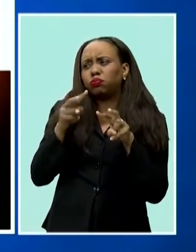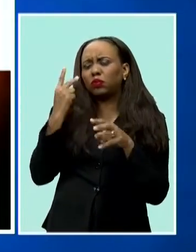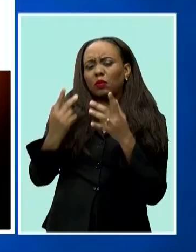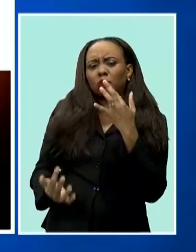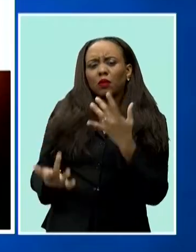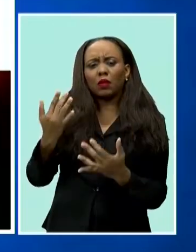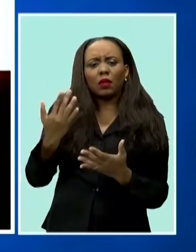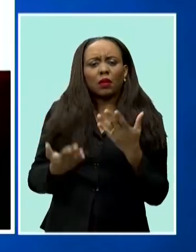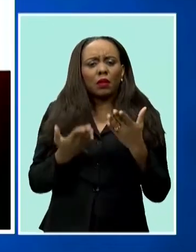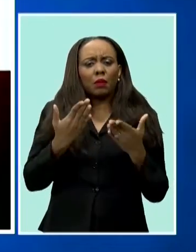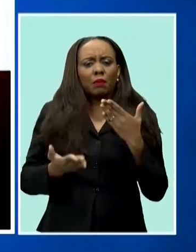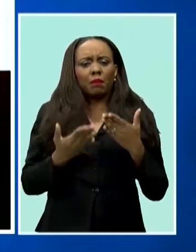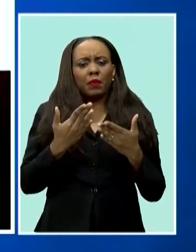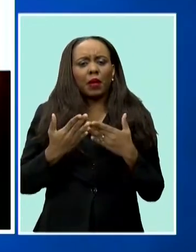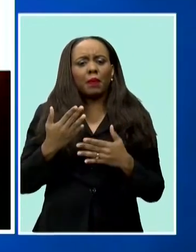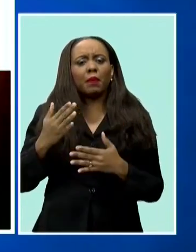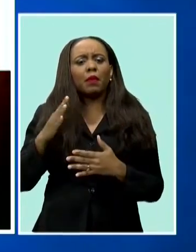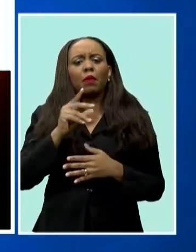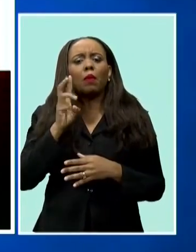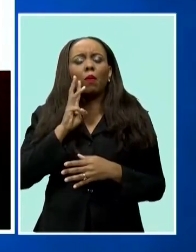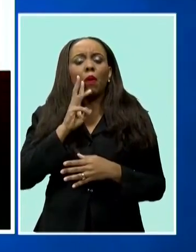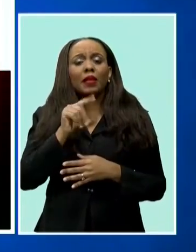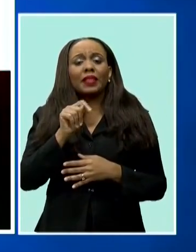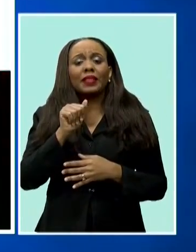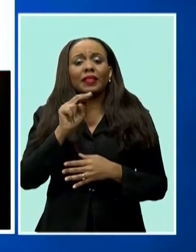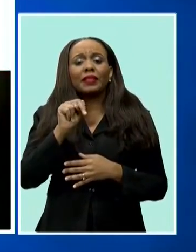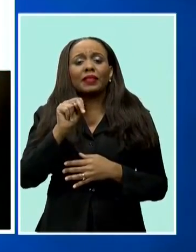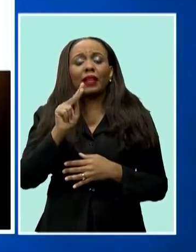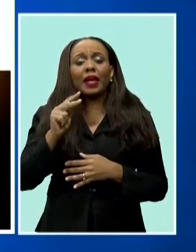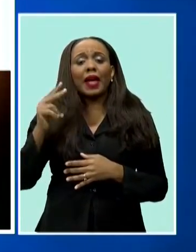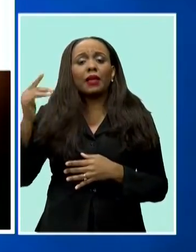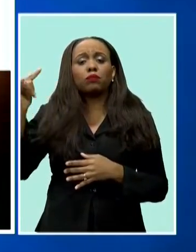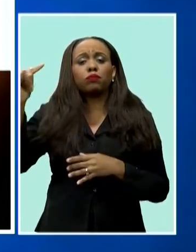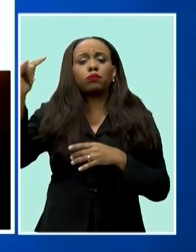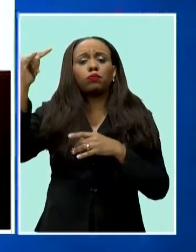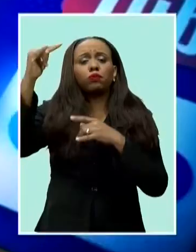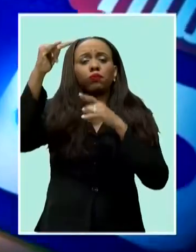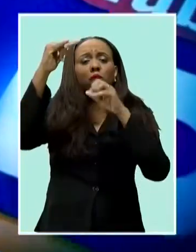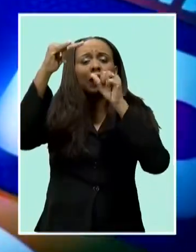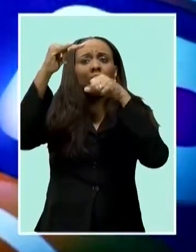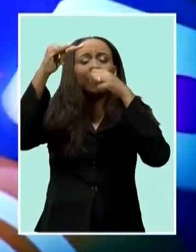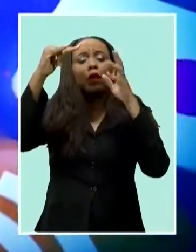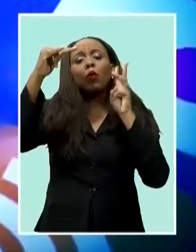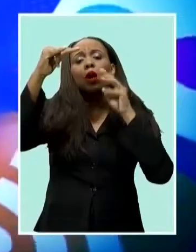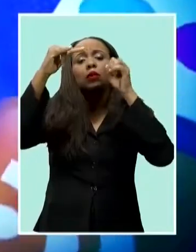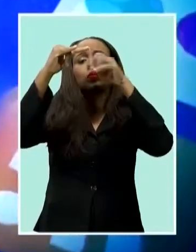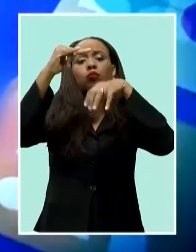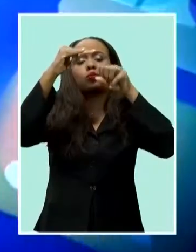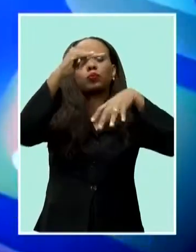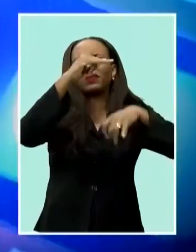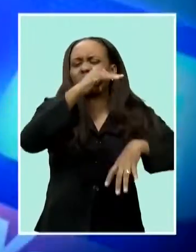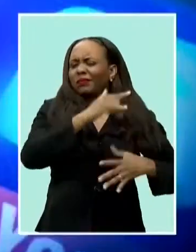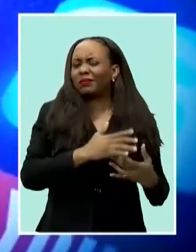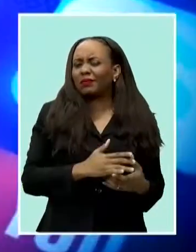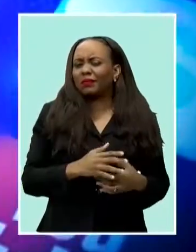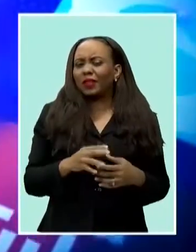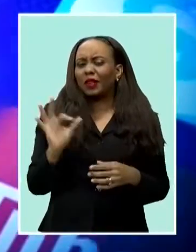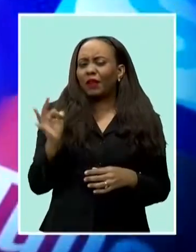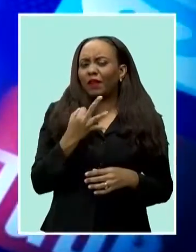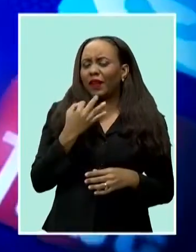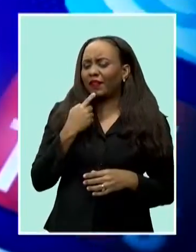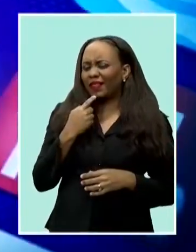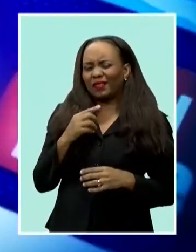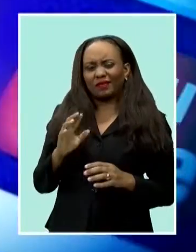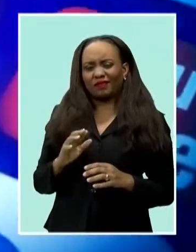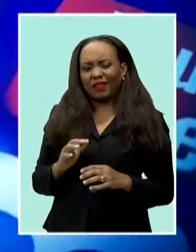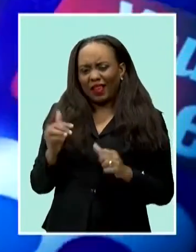Perhaps flying water tankers could be used to put it out. Must act quickly." While the French security forces tweeted back to say,